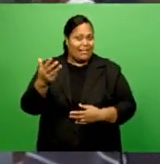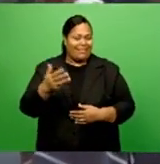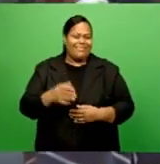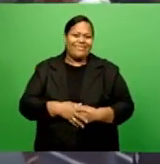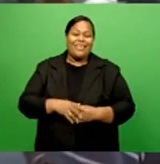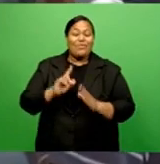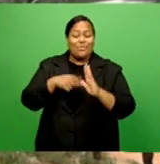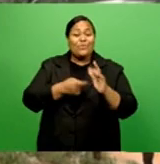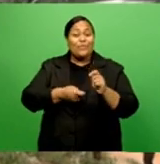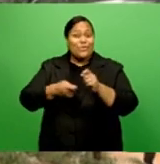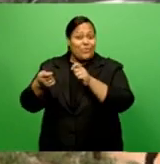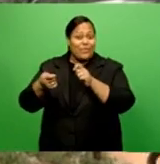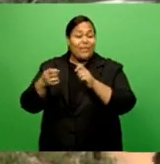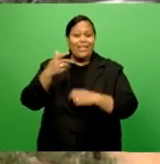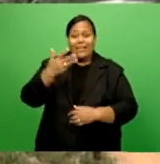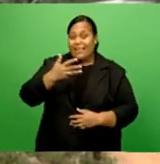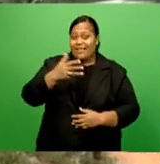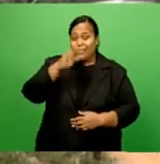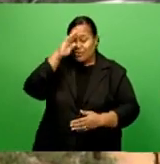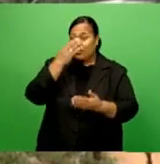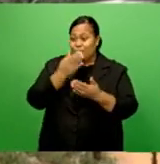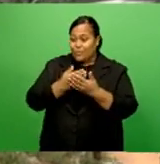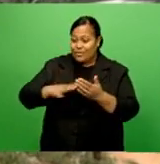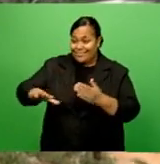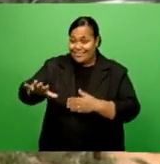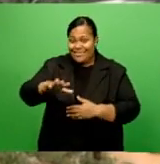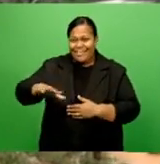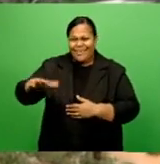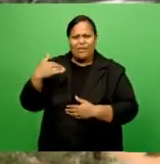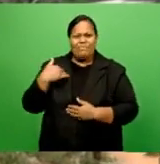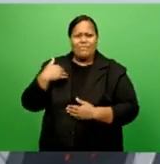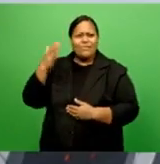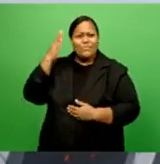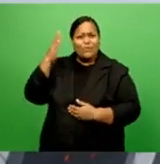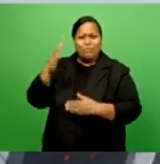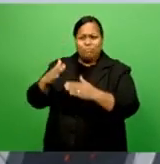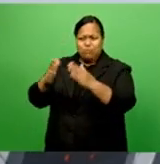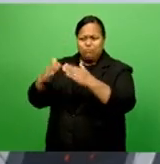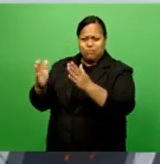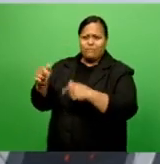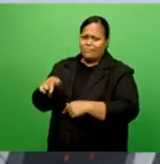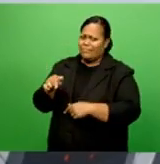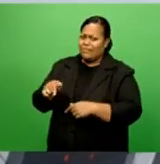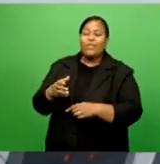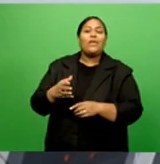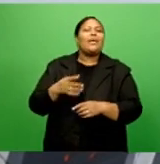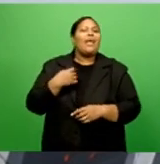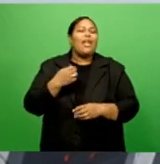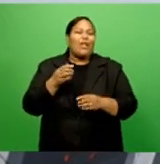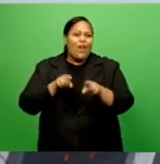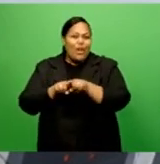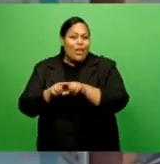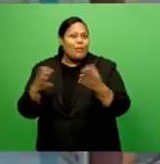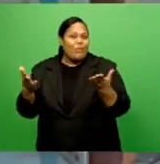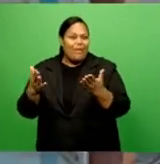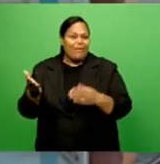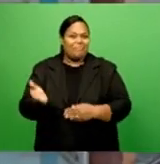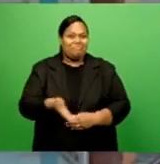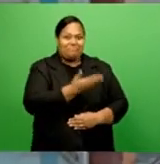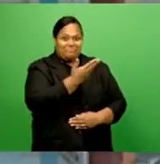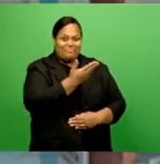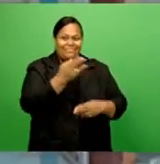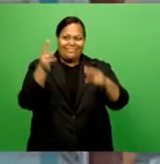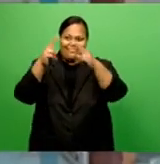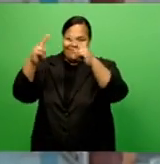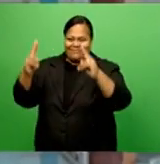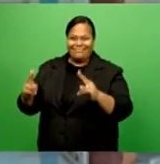January 19th, and for students in the affected schools, they will be learning in these temporary classrooms. I would like to